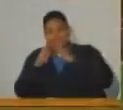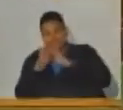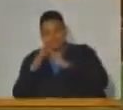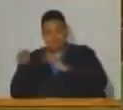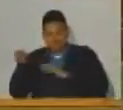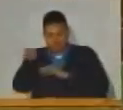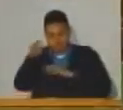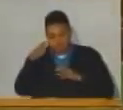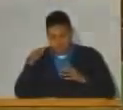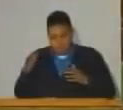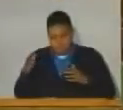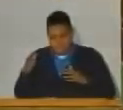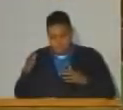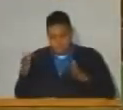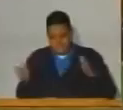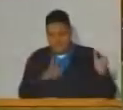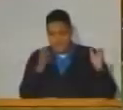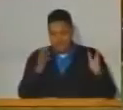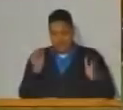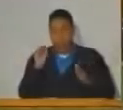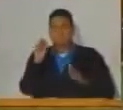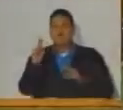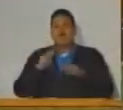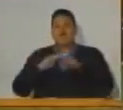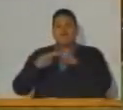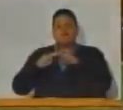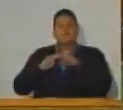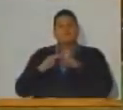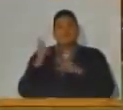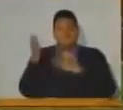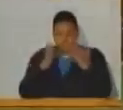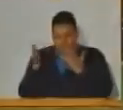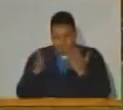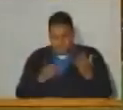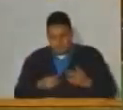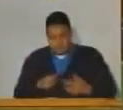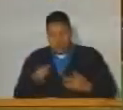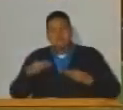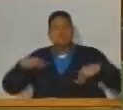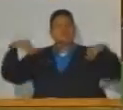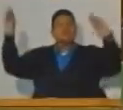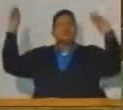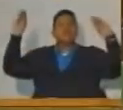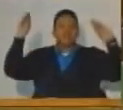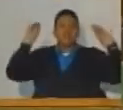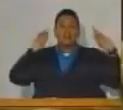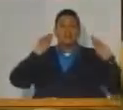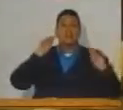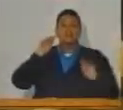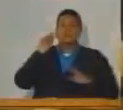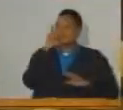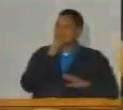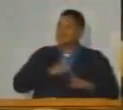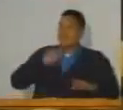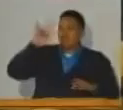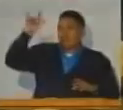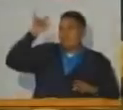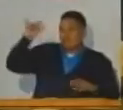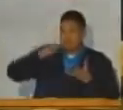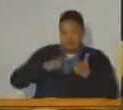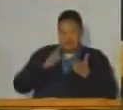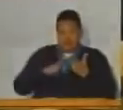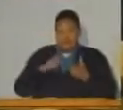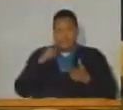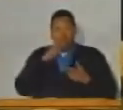revitalization of rail services, privatization of the Norman Manley International Airport, and redevelopment